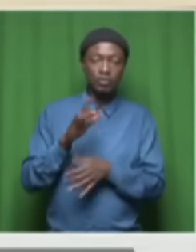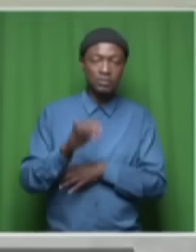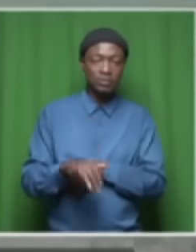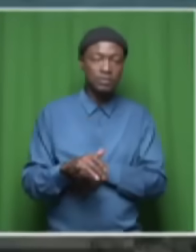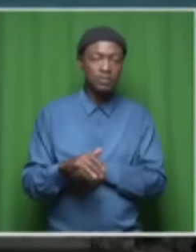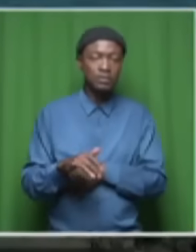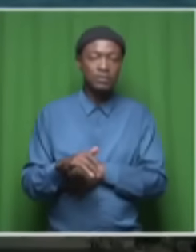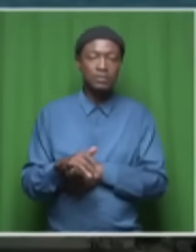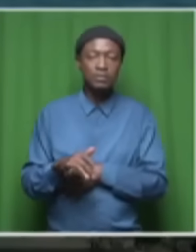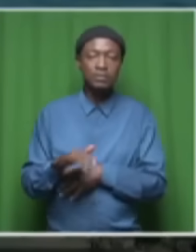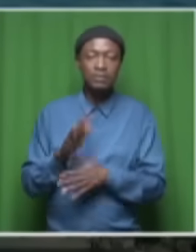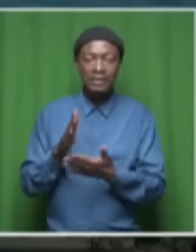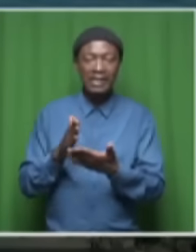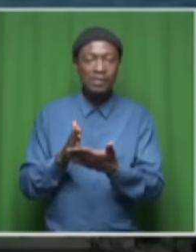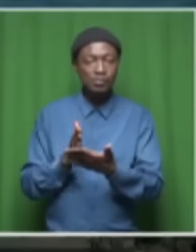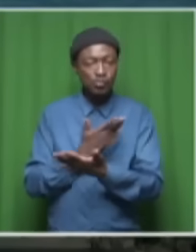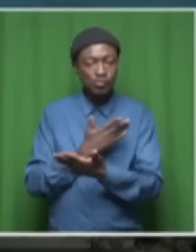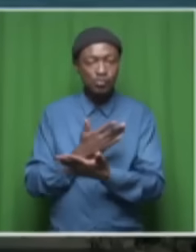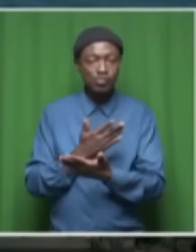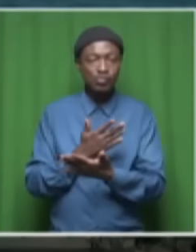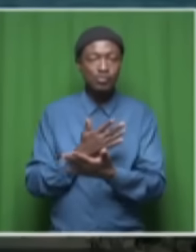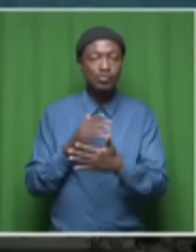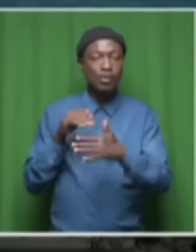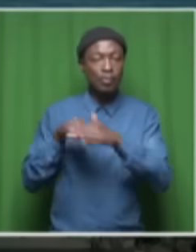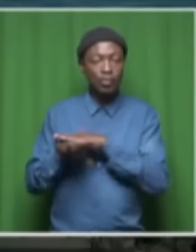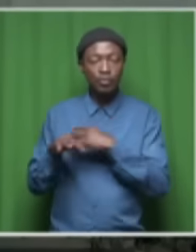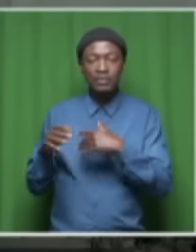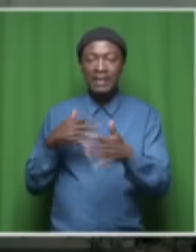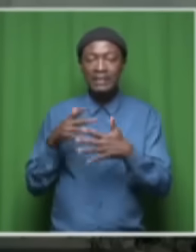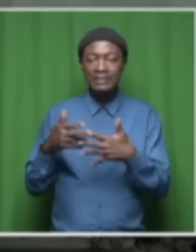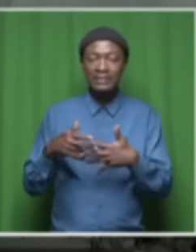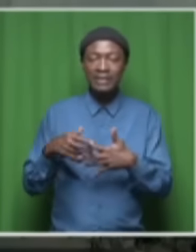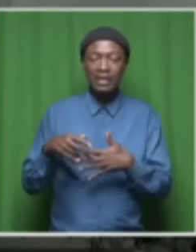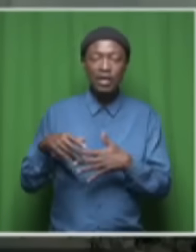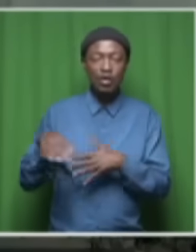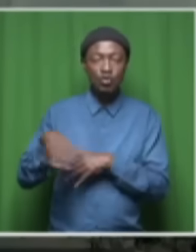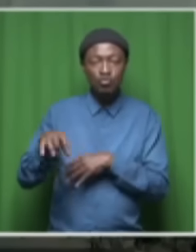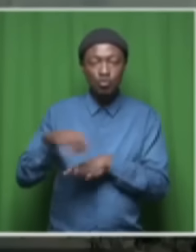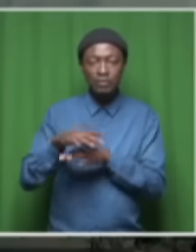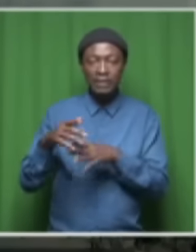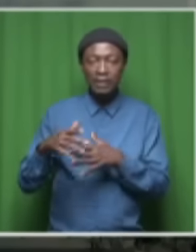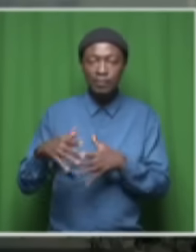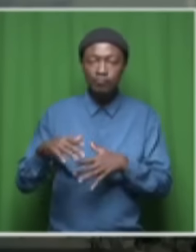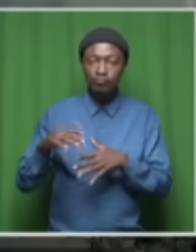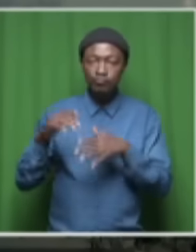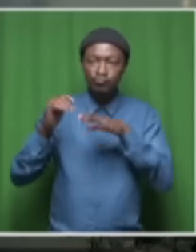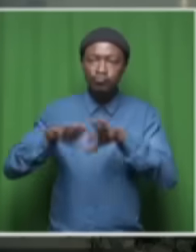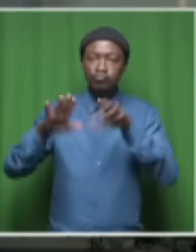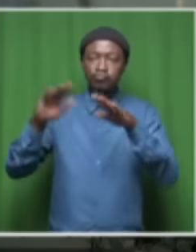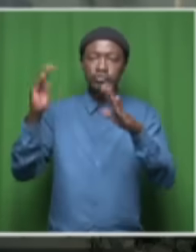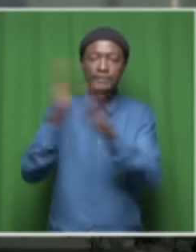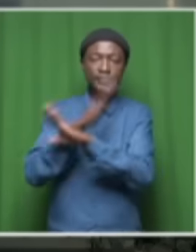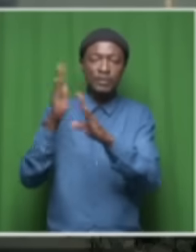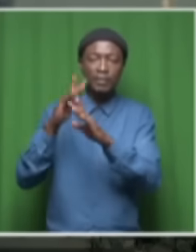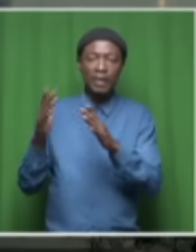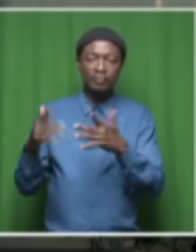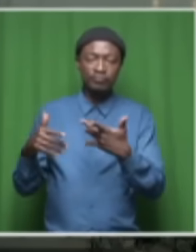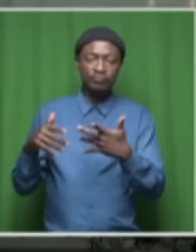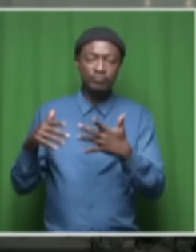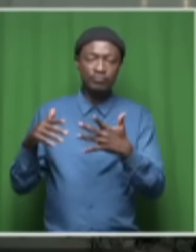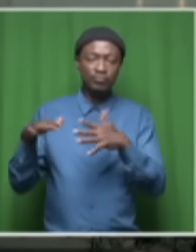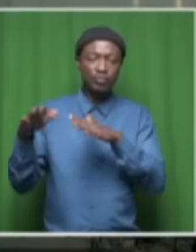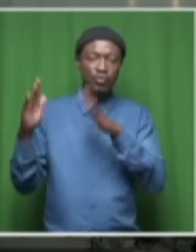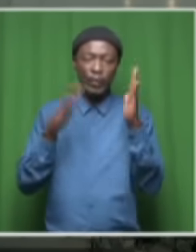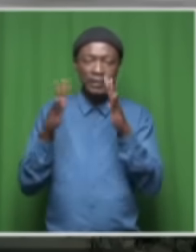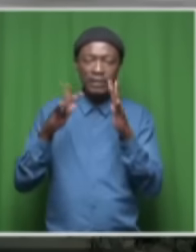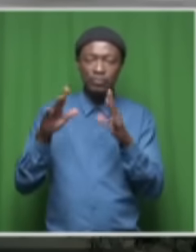they remove or take away or put away any loose items which can be blown away. But also, most importantly,